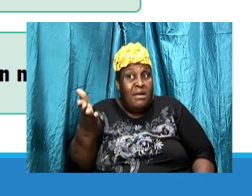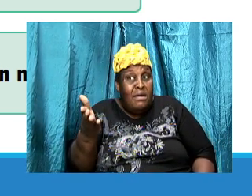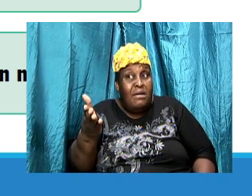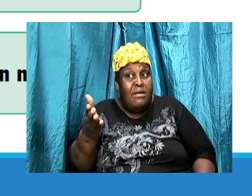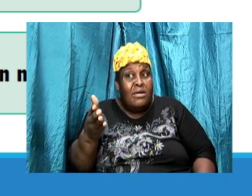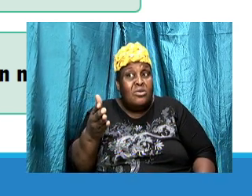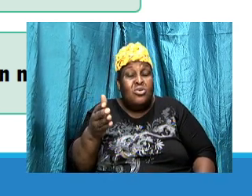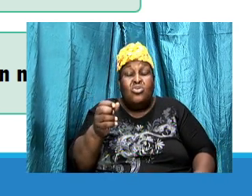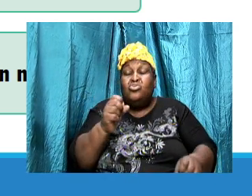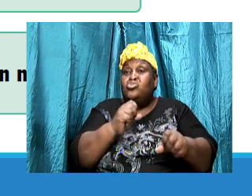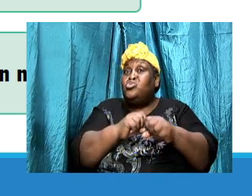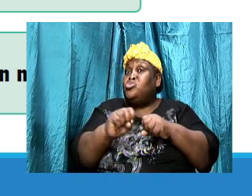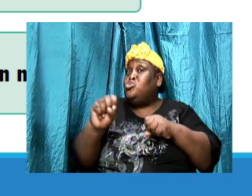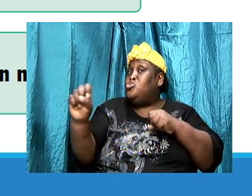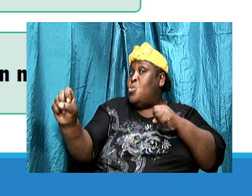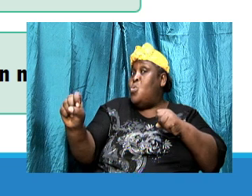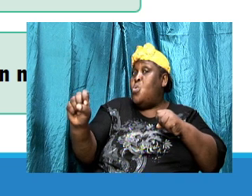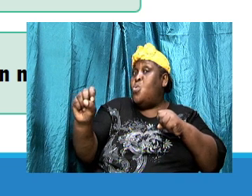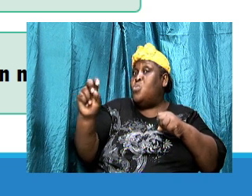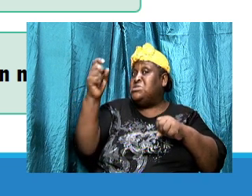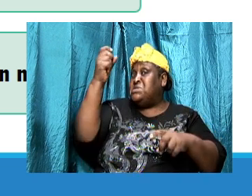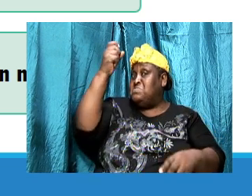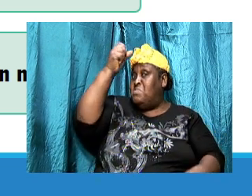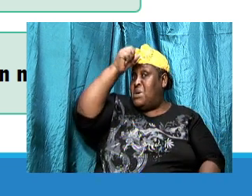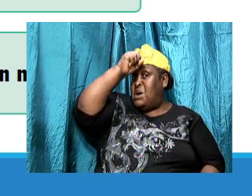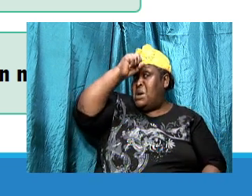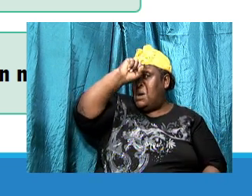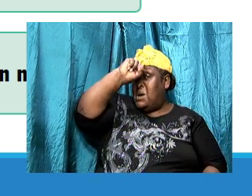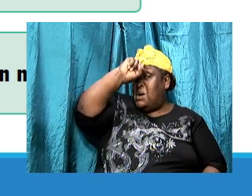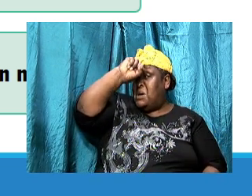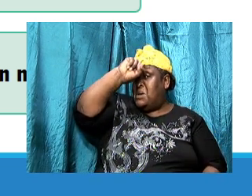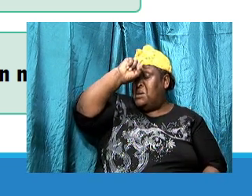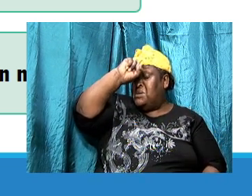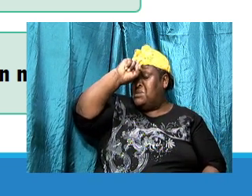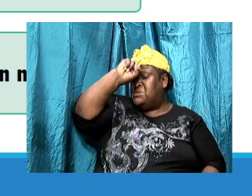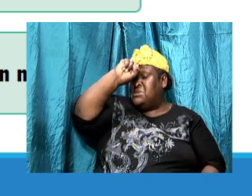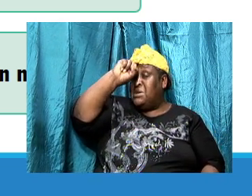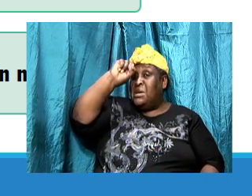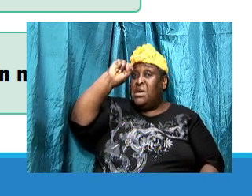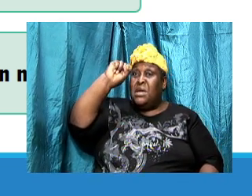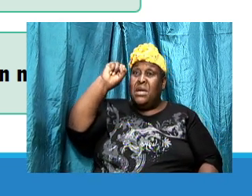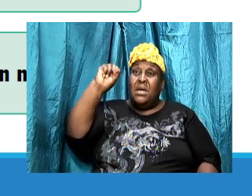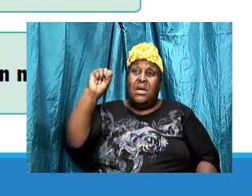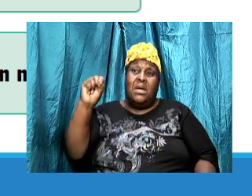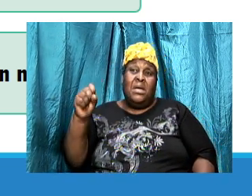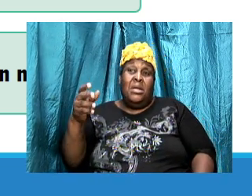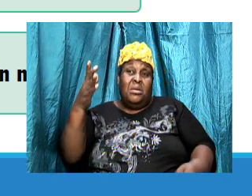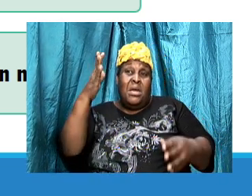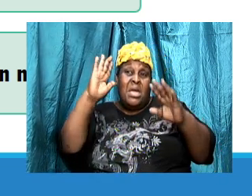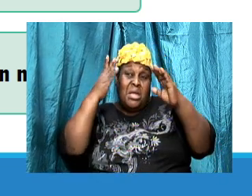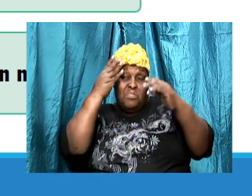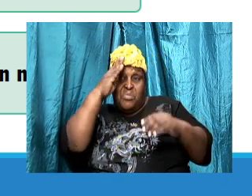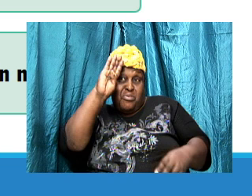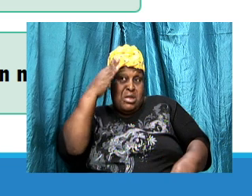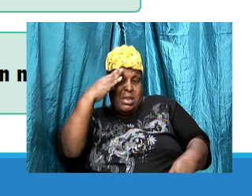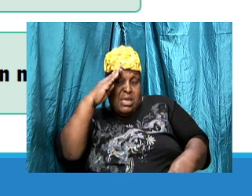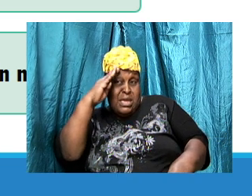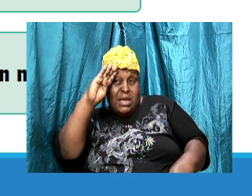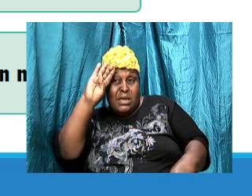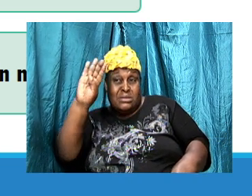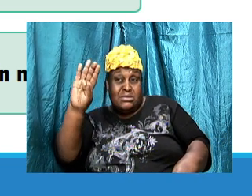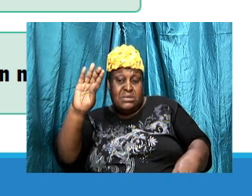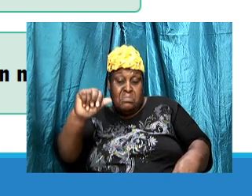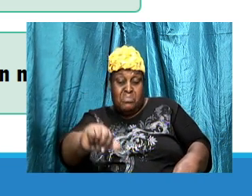they were so bright and so smart, and they were puffed up, as it were. You know, they were